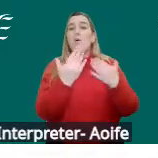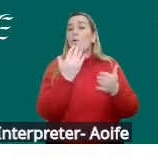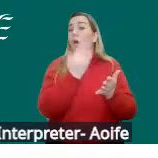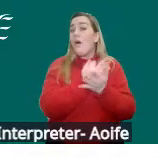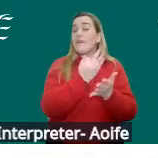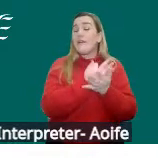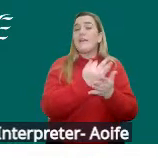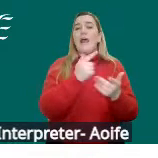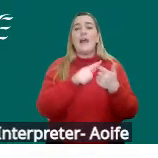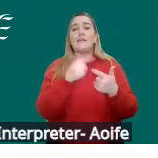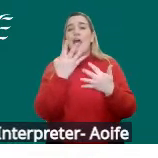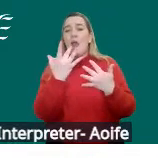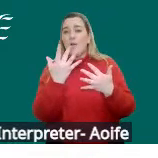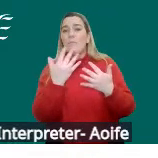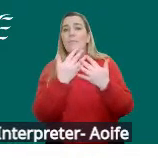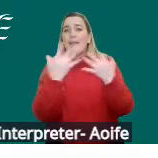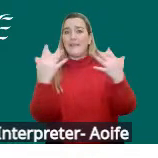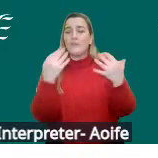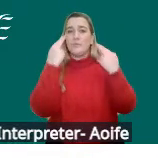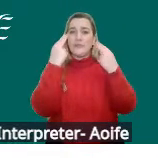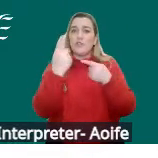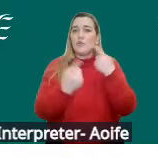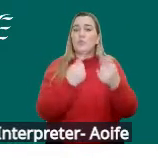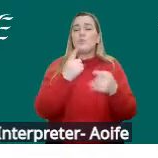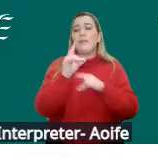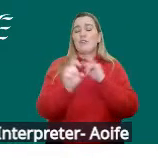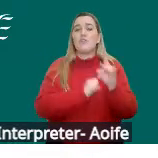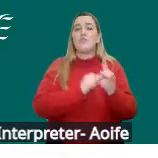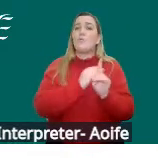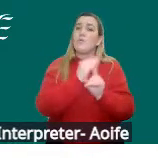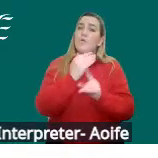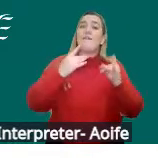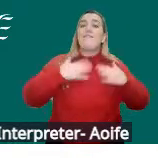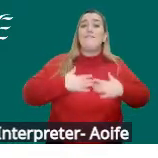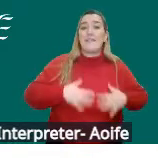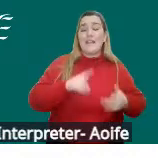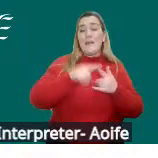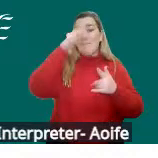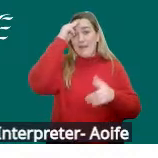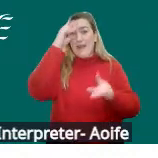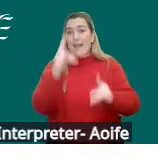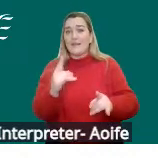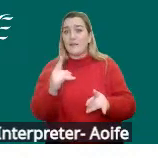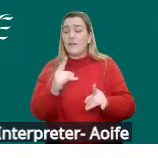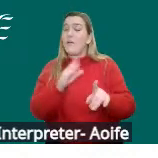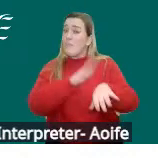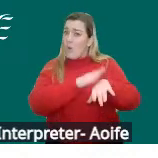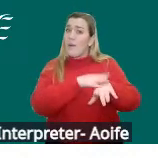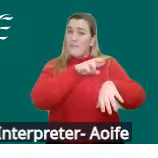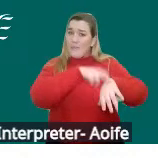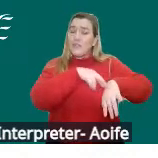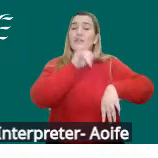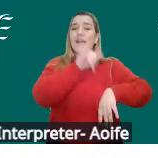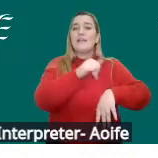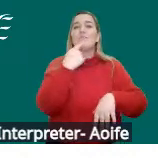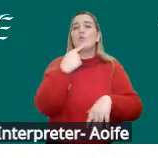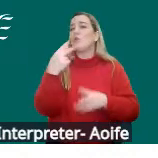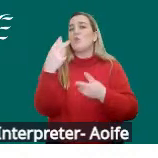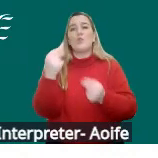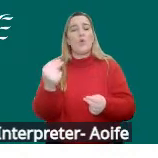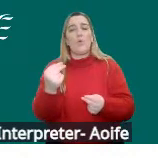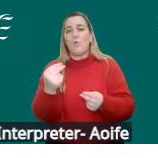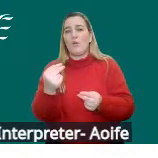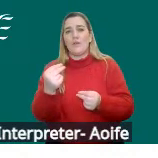exercise to help our physical and mental health. While more is better again, it is important to remember there's no smallest amount of